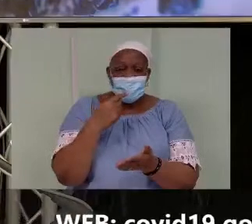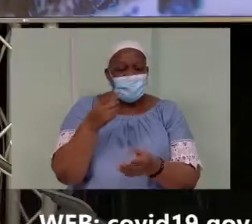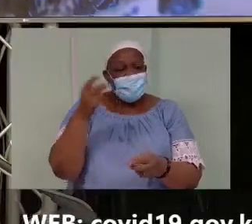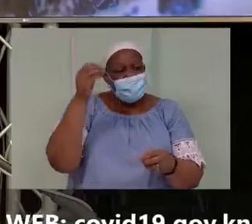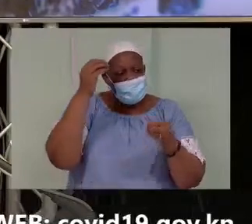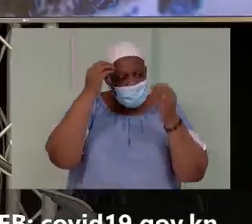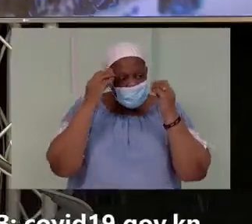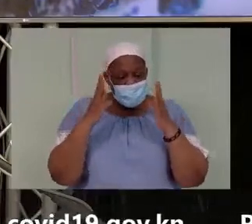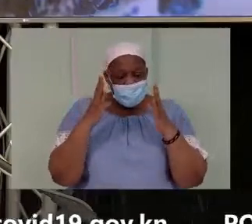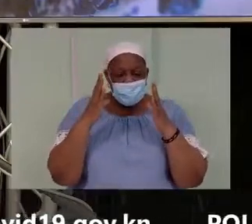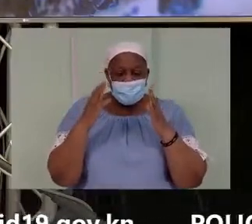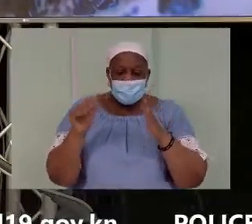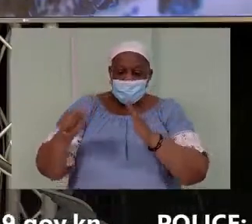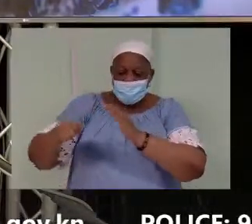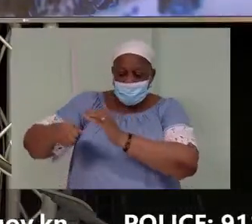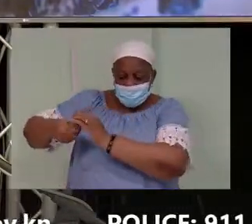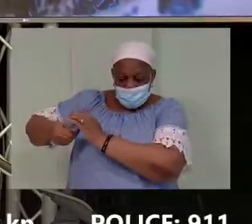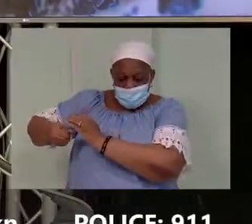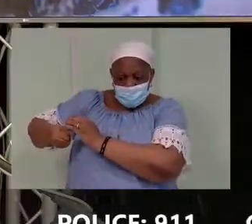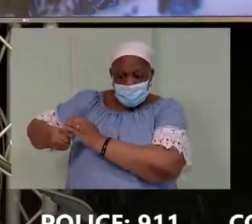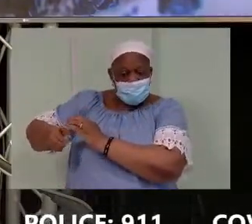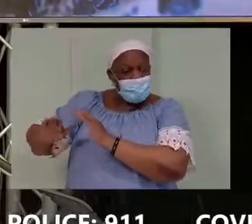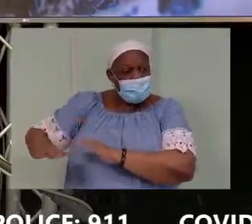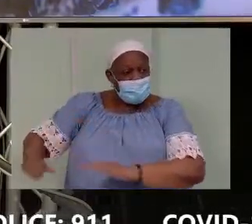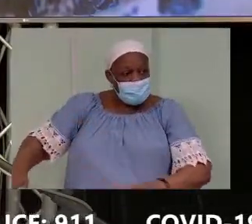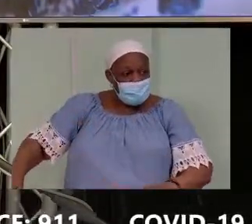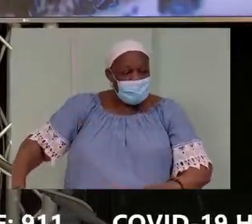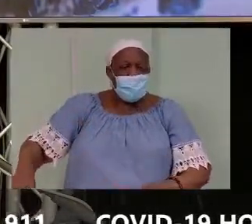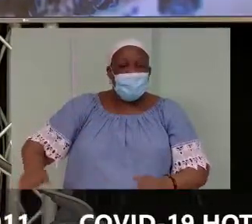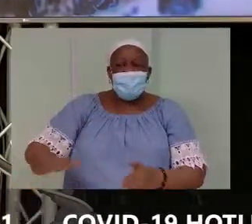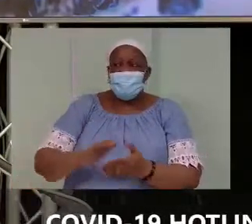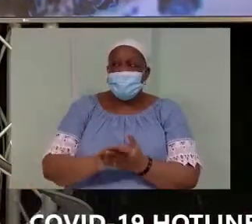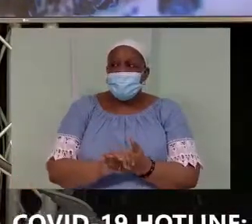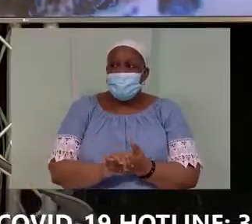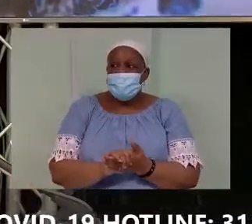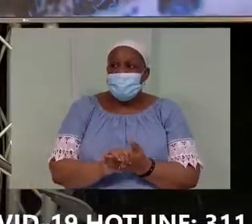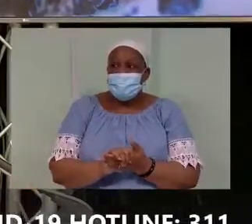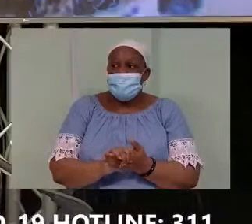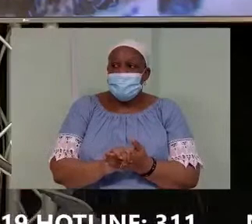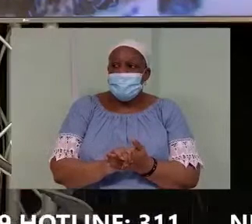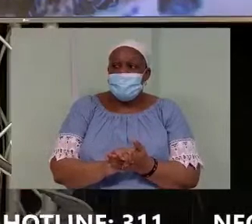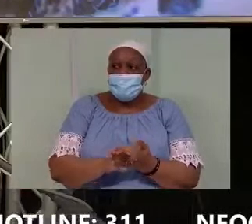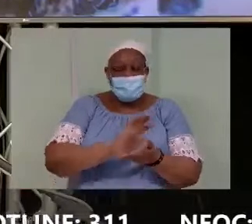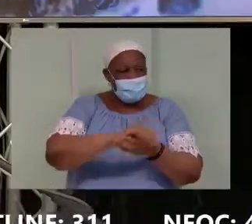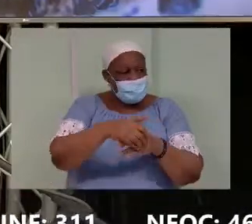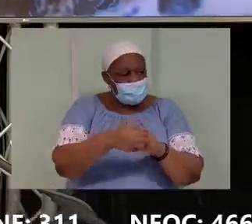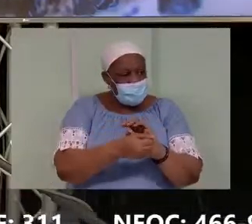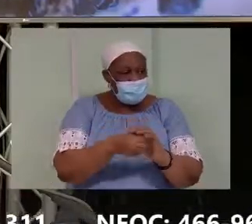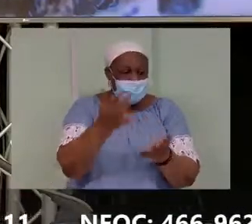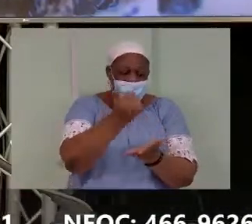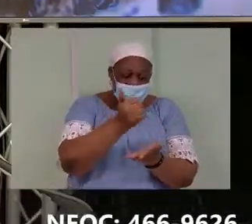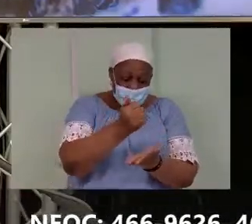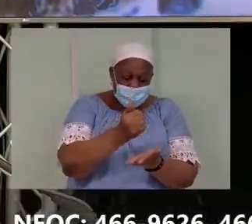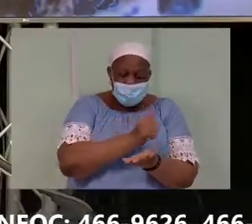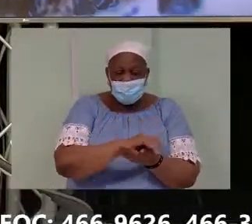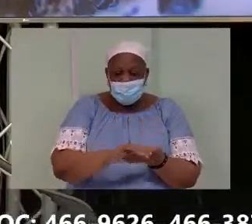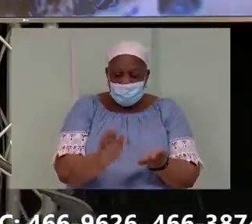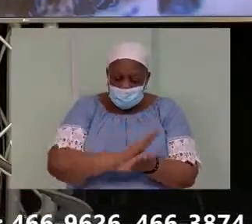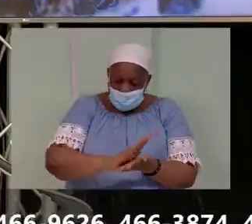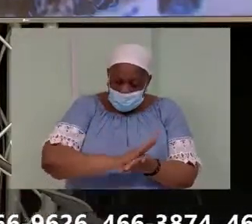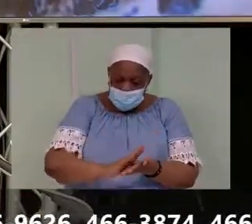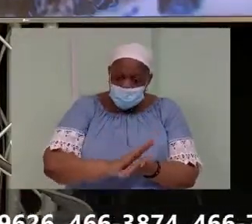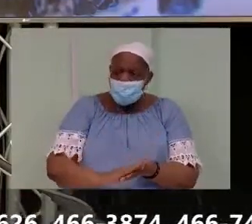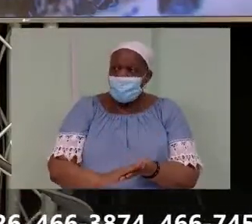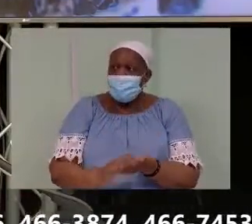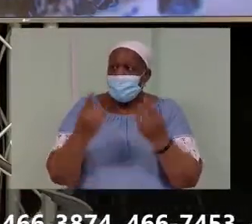teachers to isolate the child immediately, disinfect and sanitize the area. That child